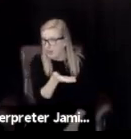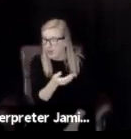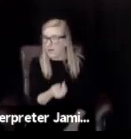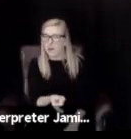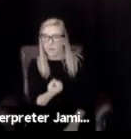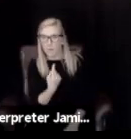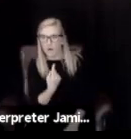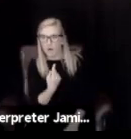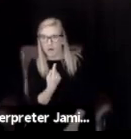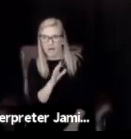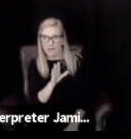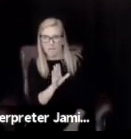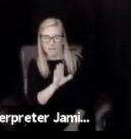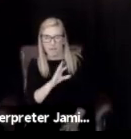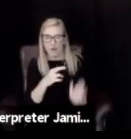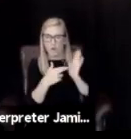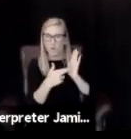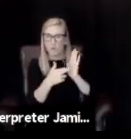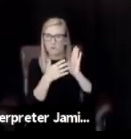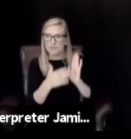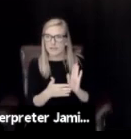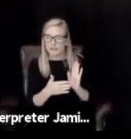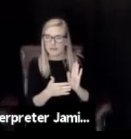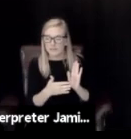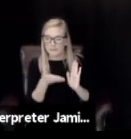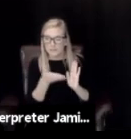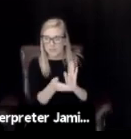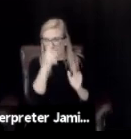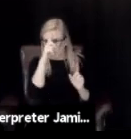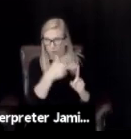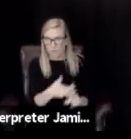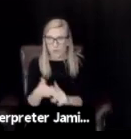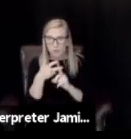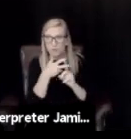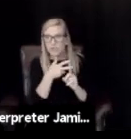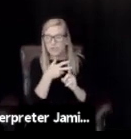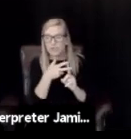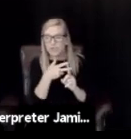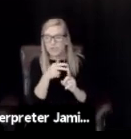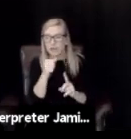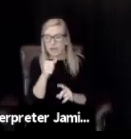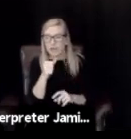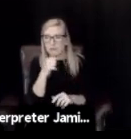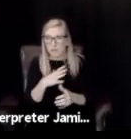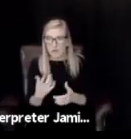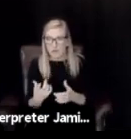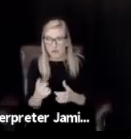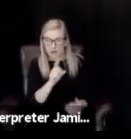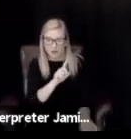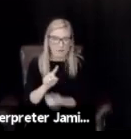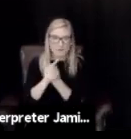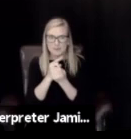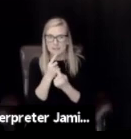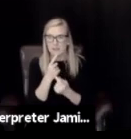their representatives were there to recruit. And she came in on session. She was like, "We need you at Bank of